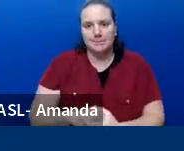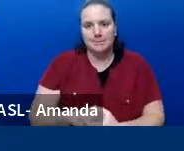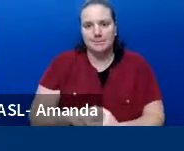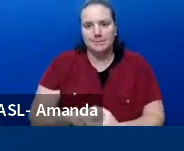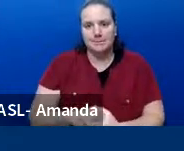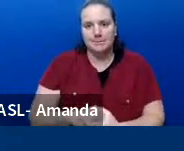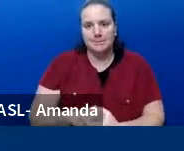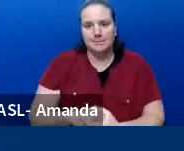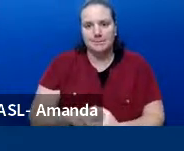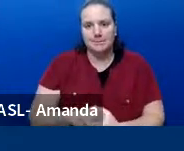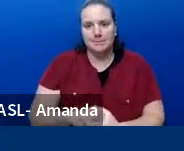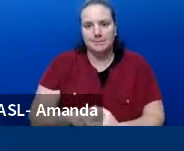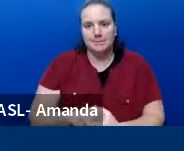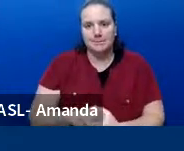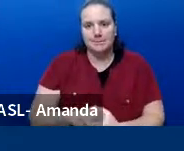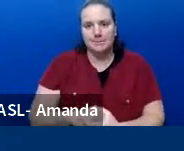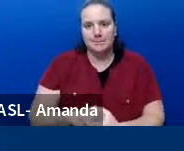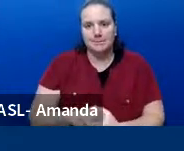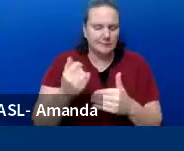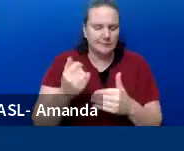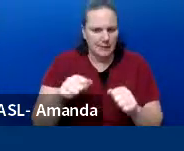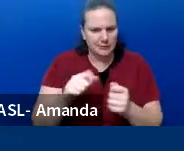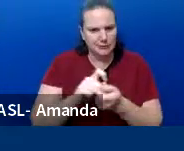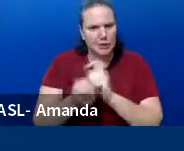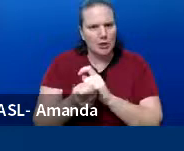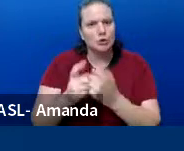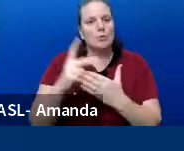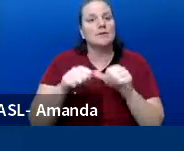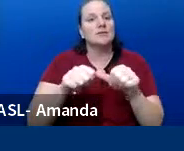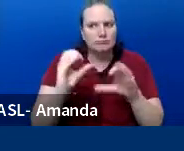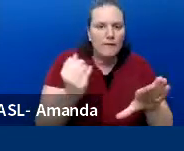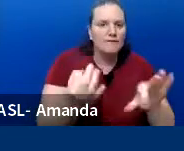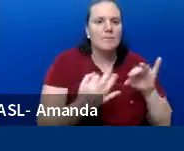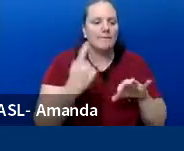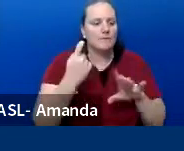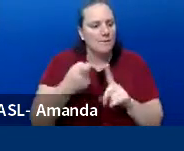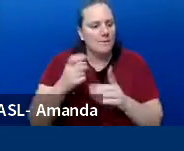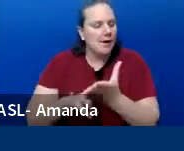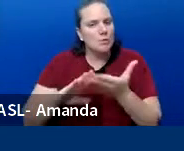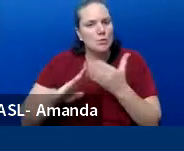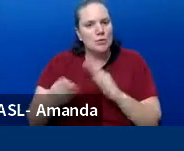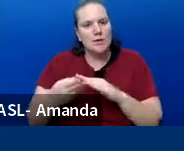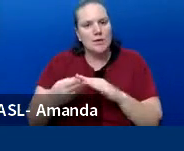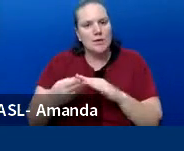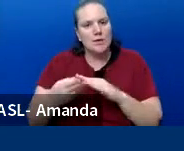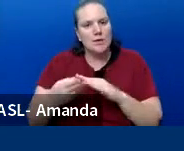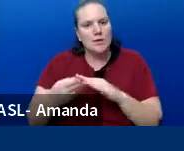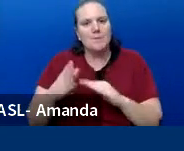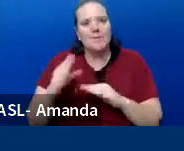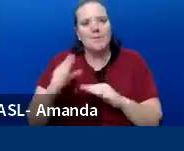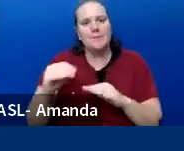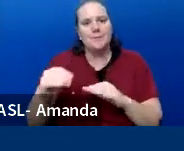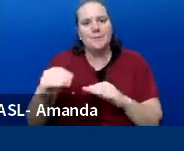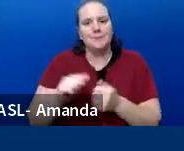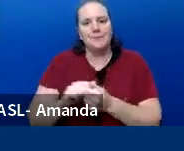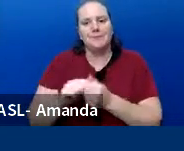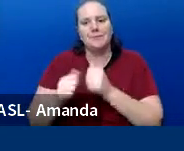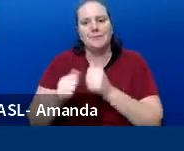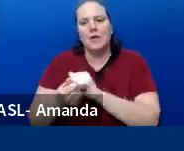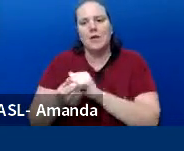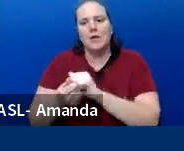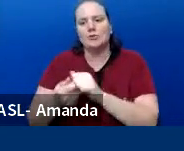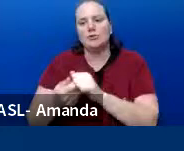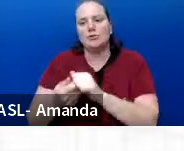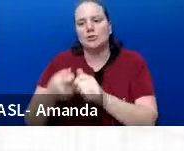to seek feedback from the contracting community and refine the cost estimates and design. Next slide,